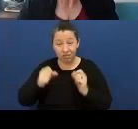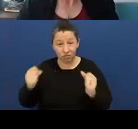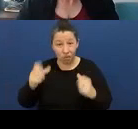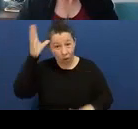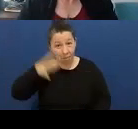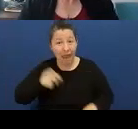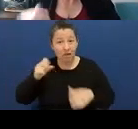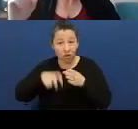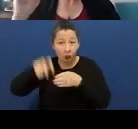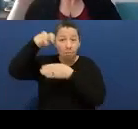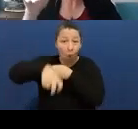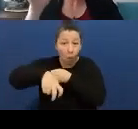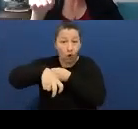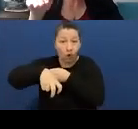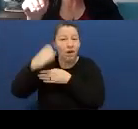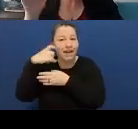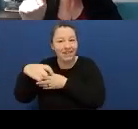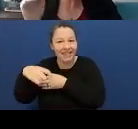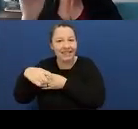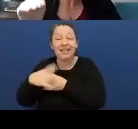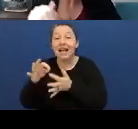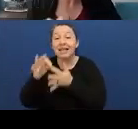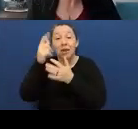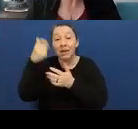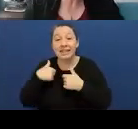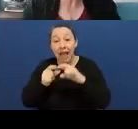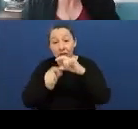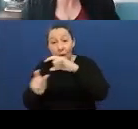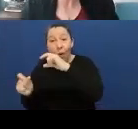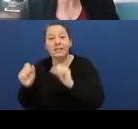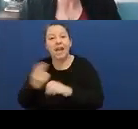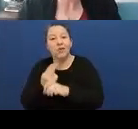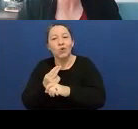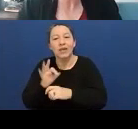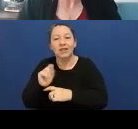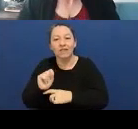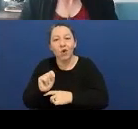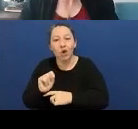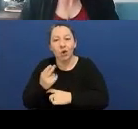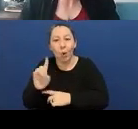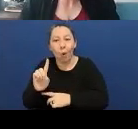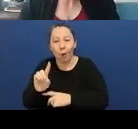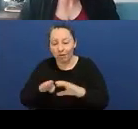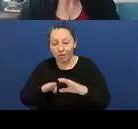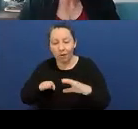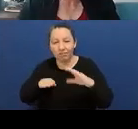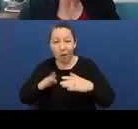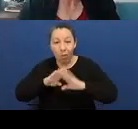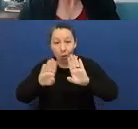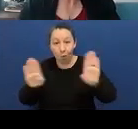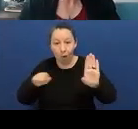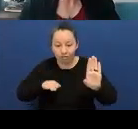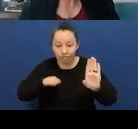needed, especially because it has these holes in it that you could use as footholds to step halfway up. But the fortresses in Lower